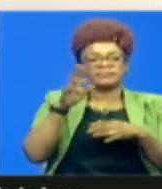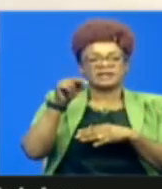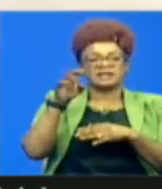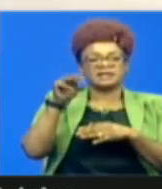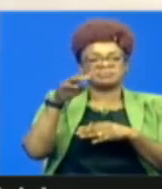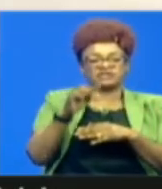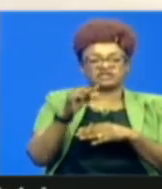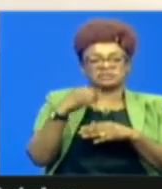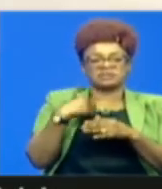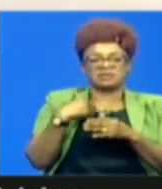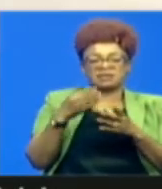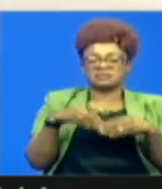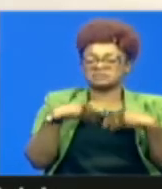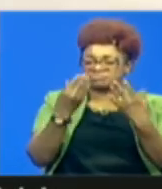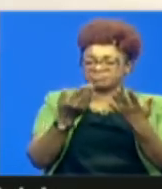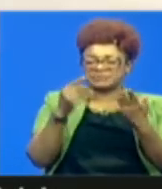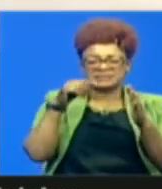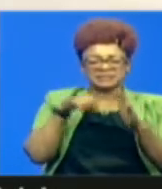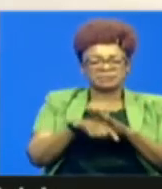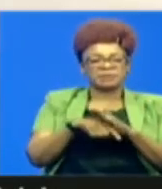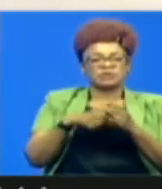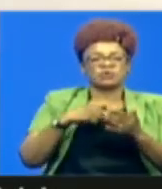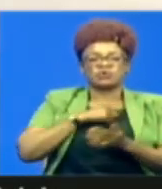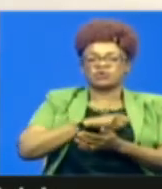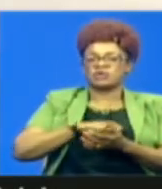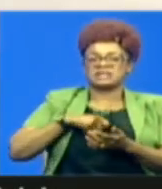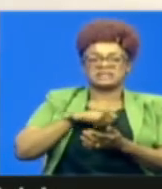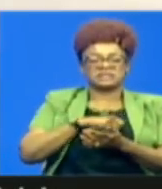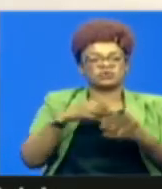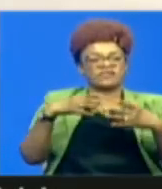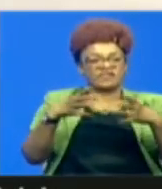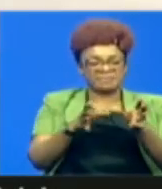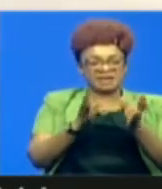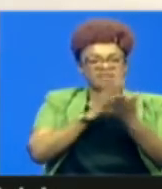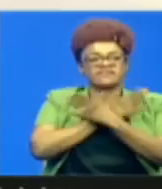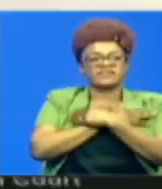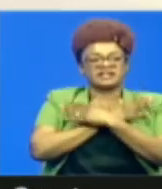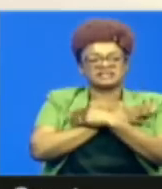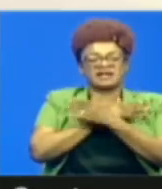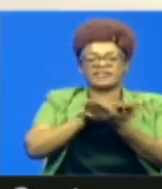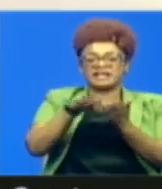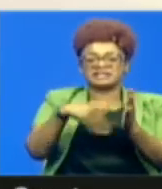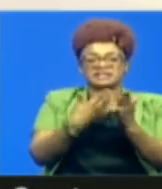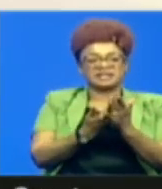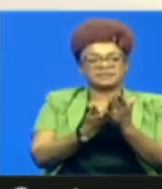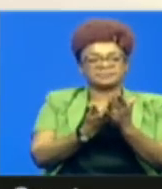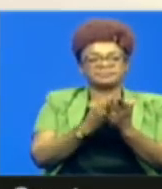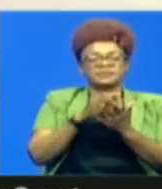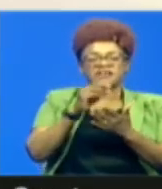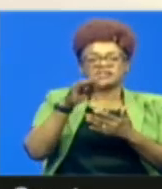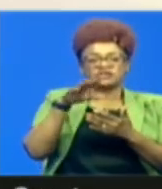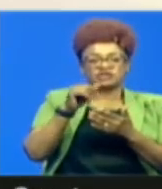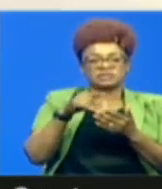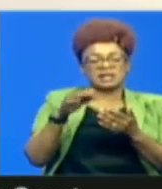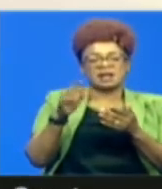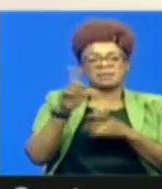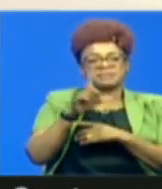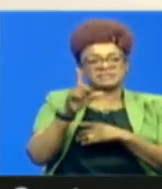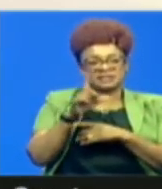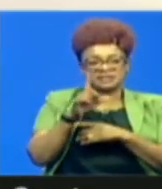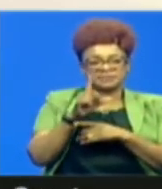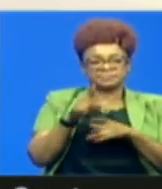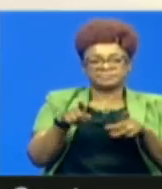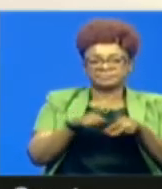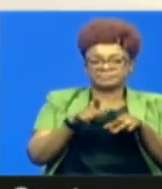has extended its deepest condolences to family, friends, and the entire Foresight Innovations Limited fraternity, adding